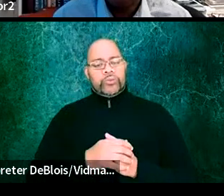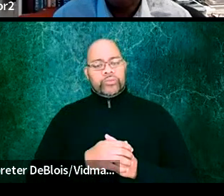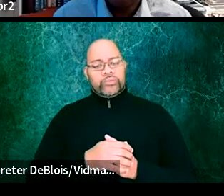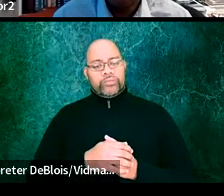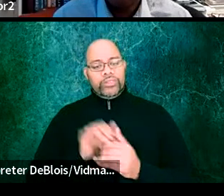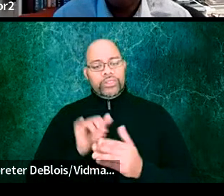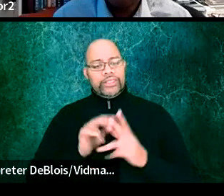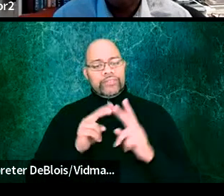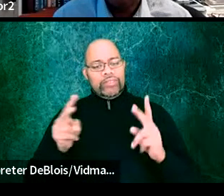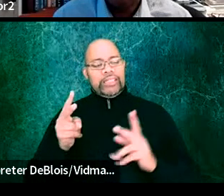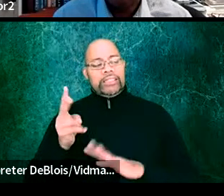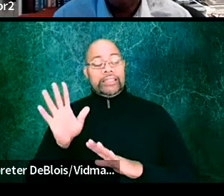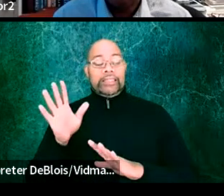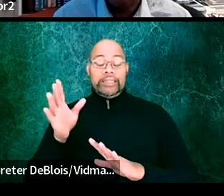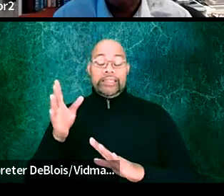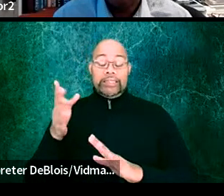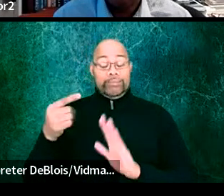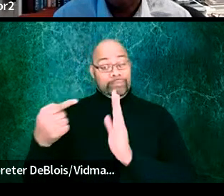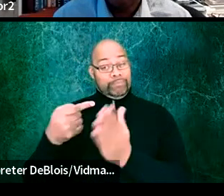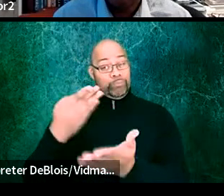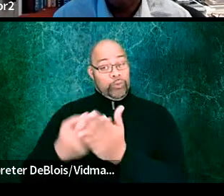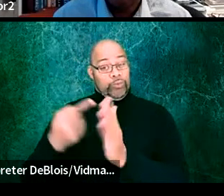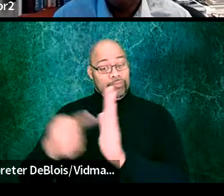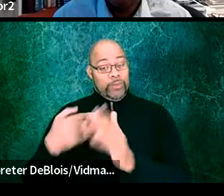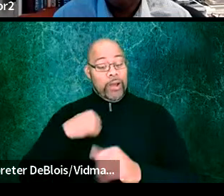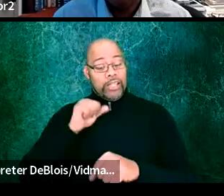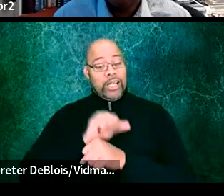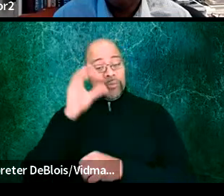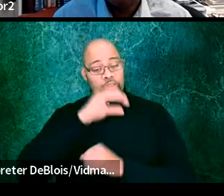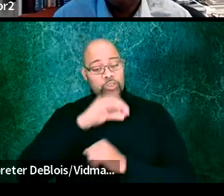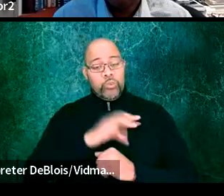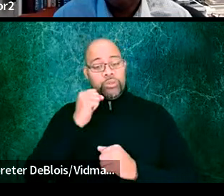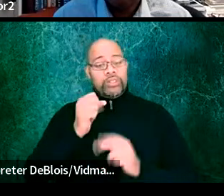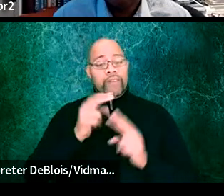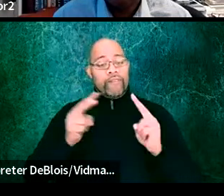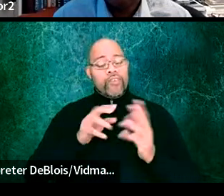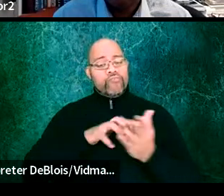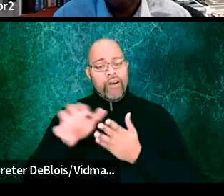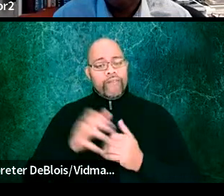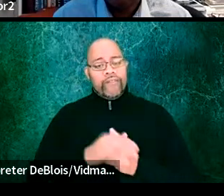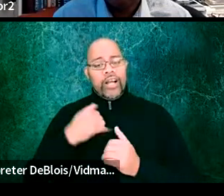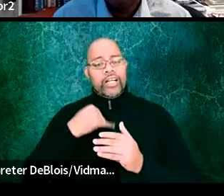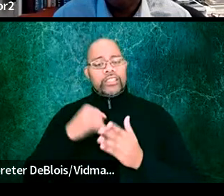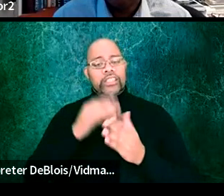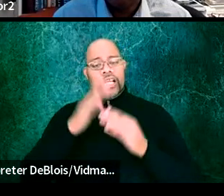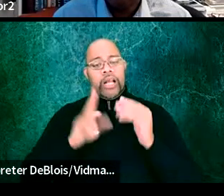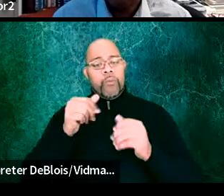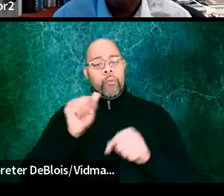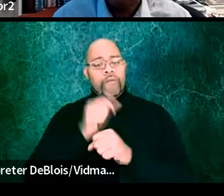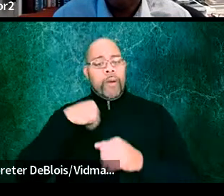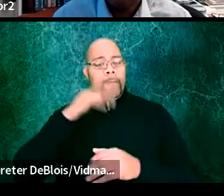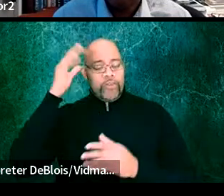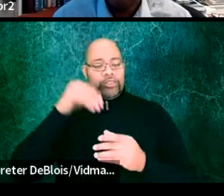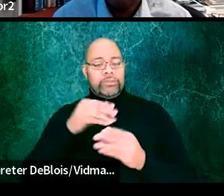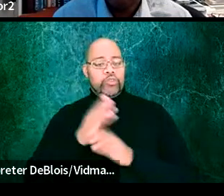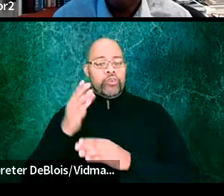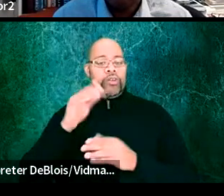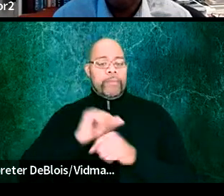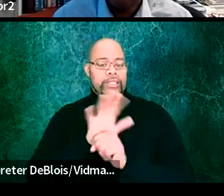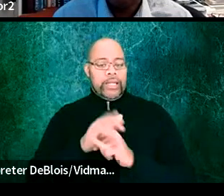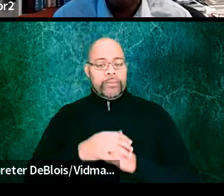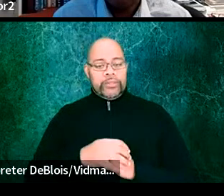that's very telling. So my job search was very rough. I just ended up working for my parents majority of the